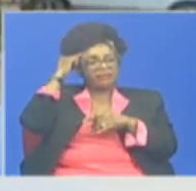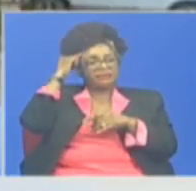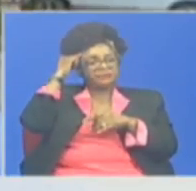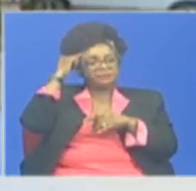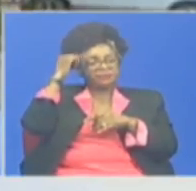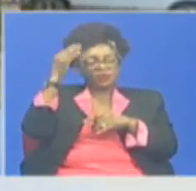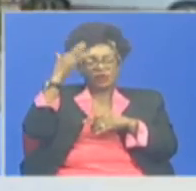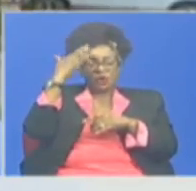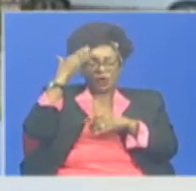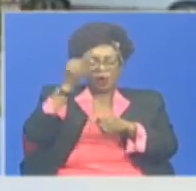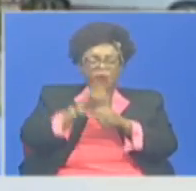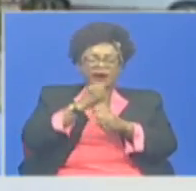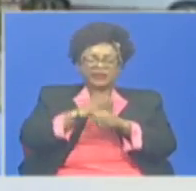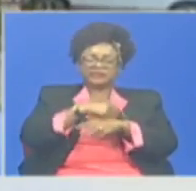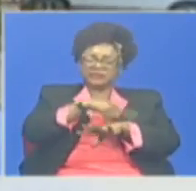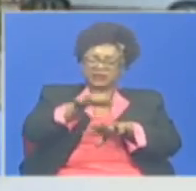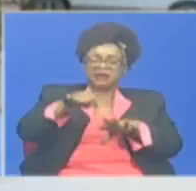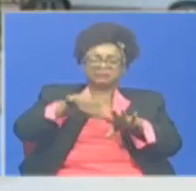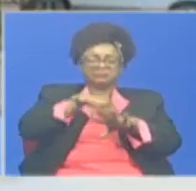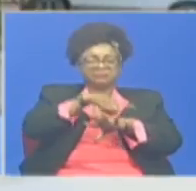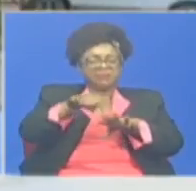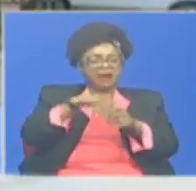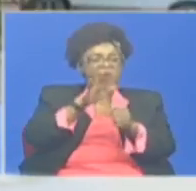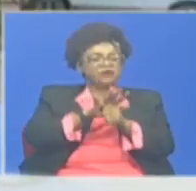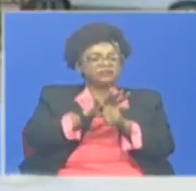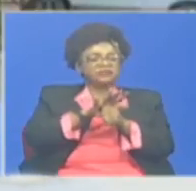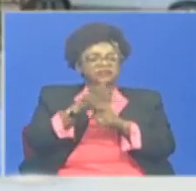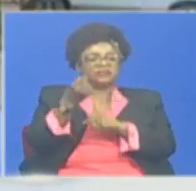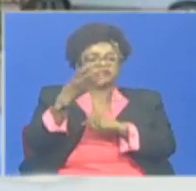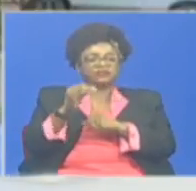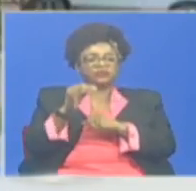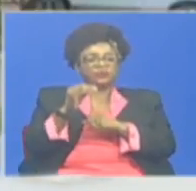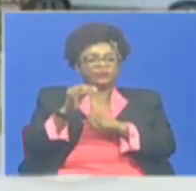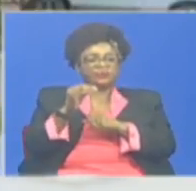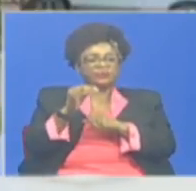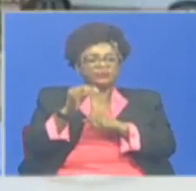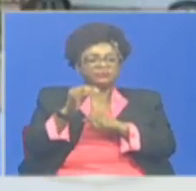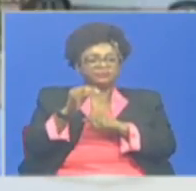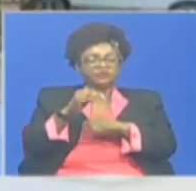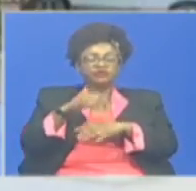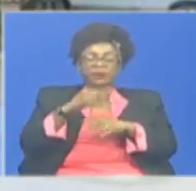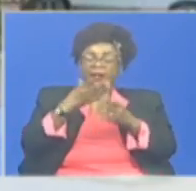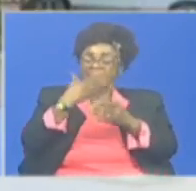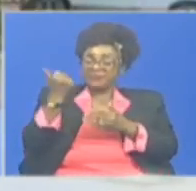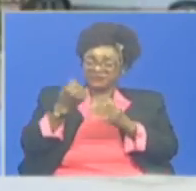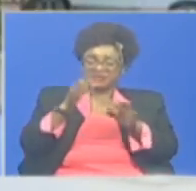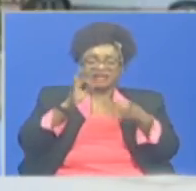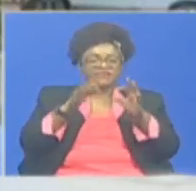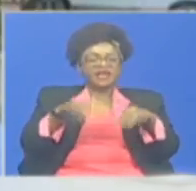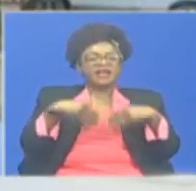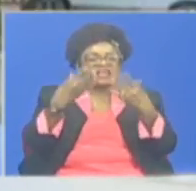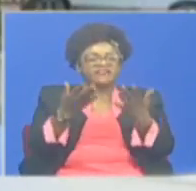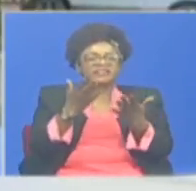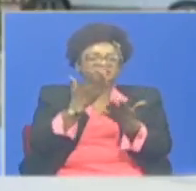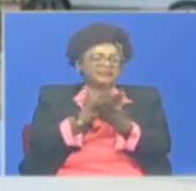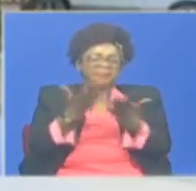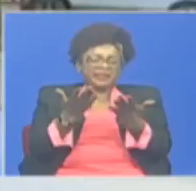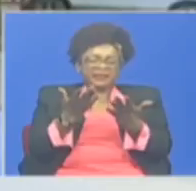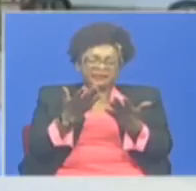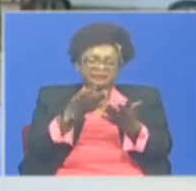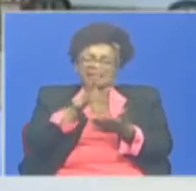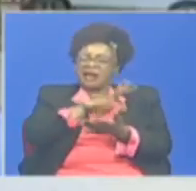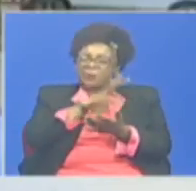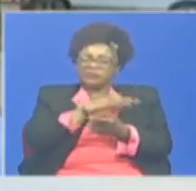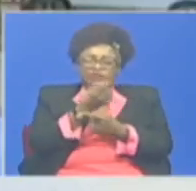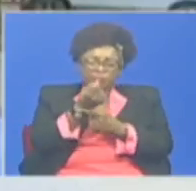around the clock a lot and a long hours. So it wouldn't be bad if they are given something, just something to, as an incentive,